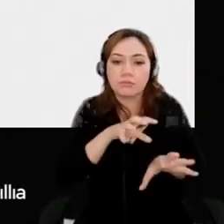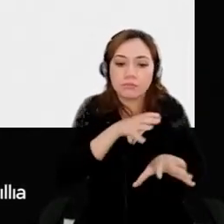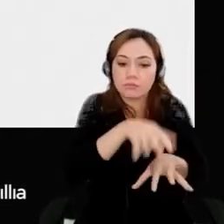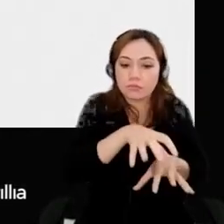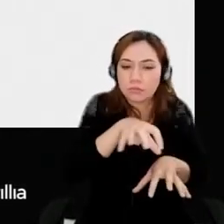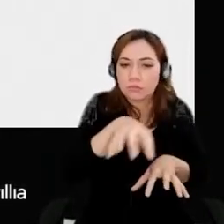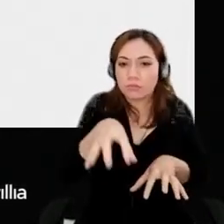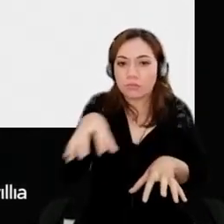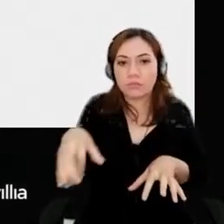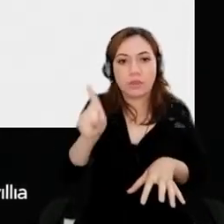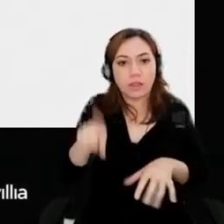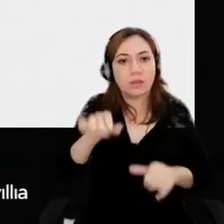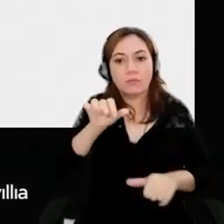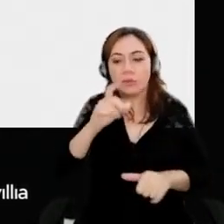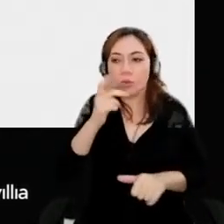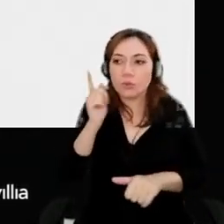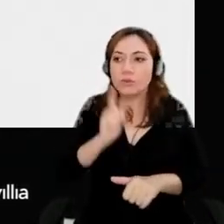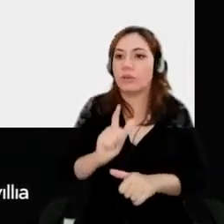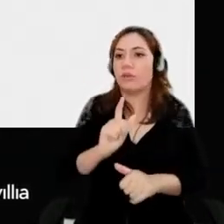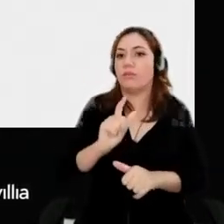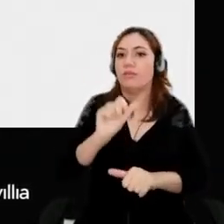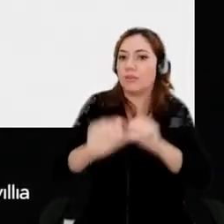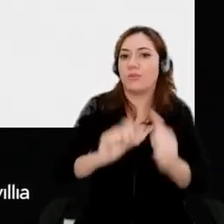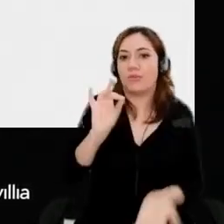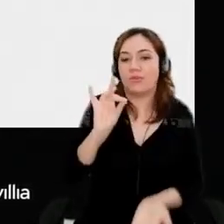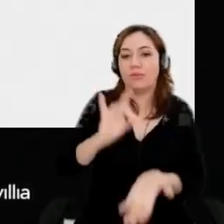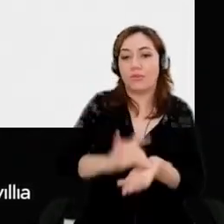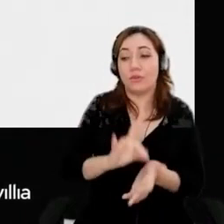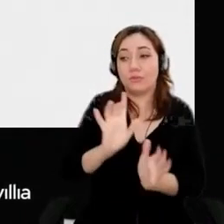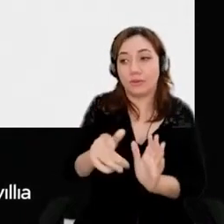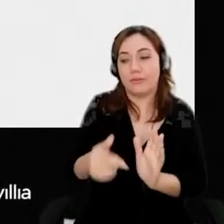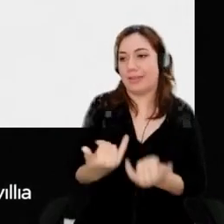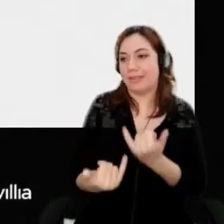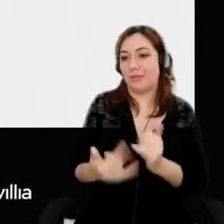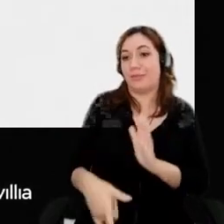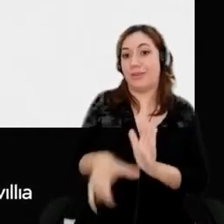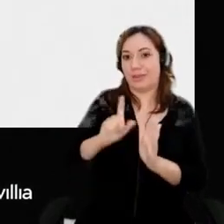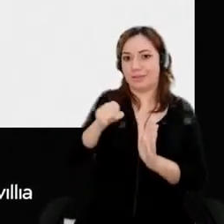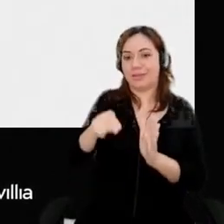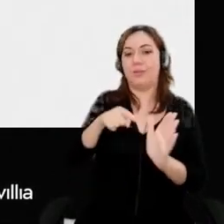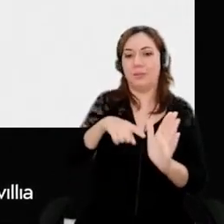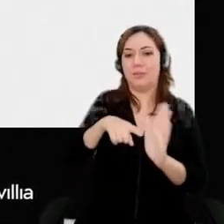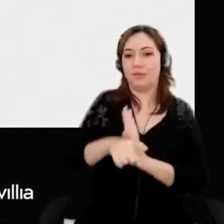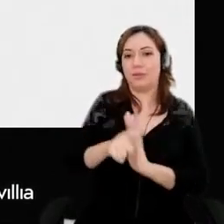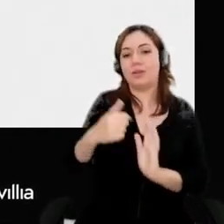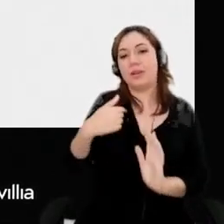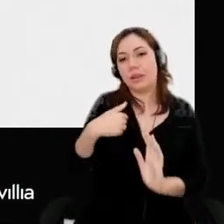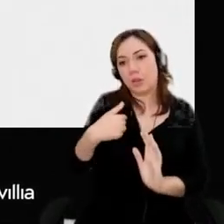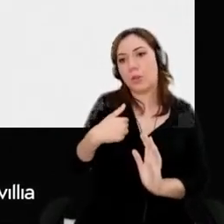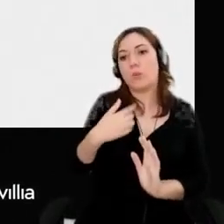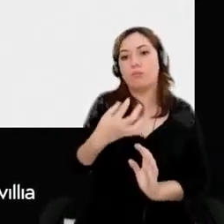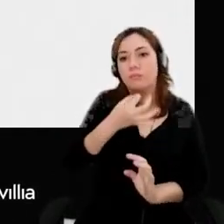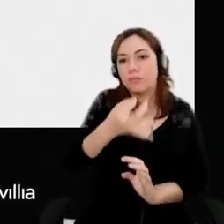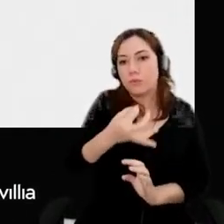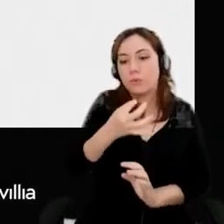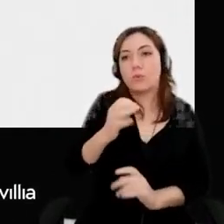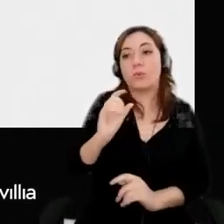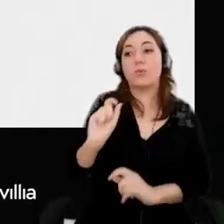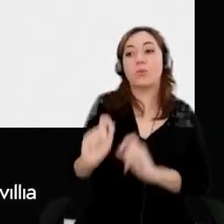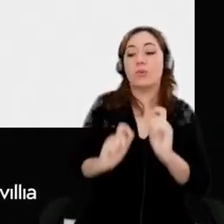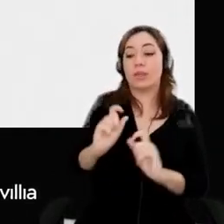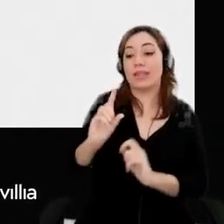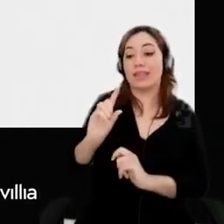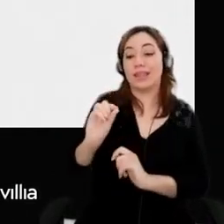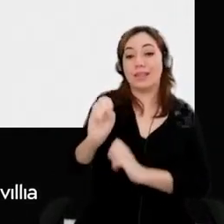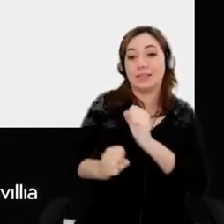right? Well, going back to the previous question, for example, I have a vision that in 10 years from now, there's not going to be a CIO